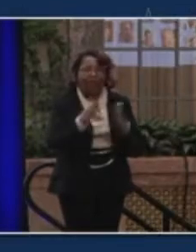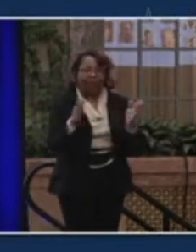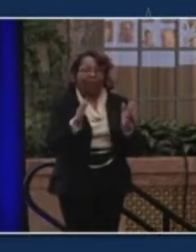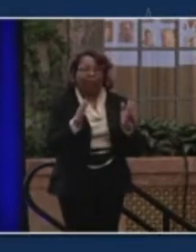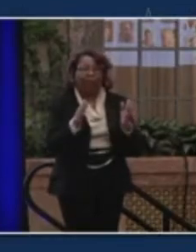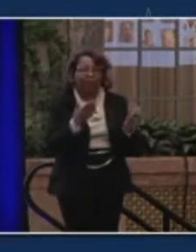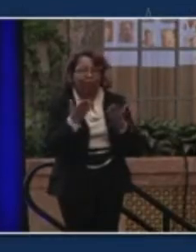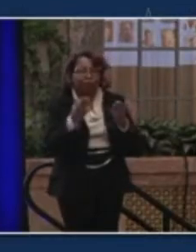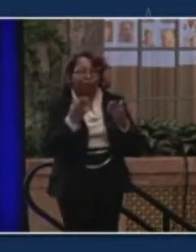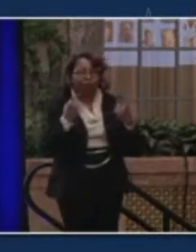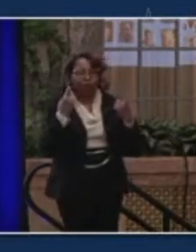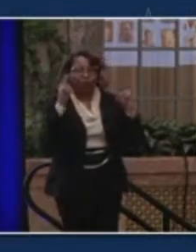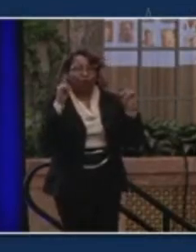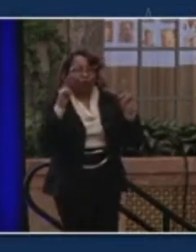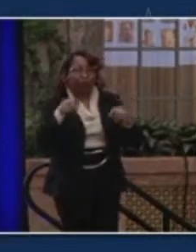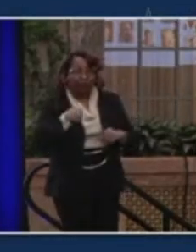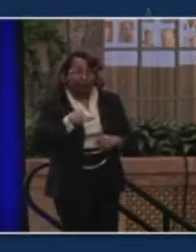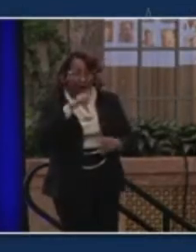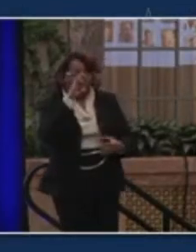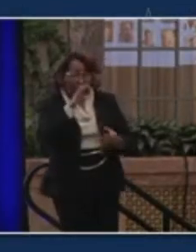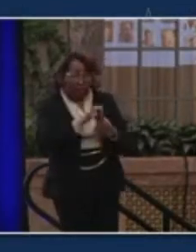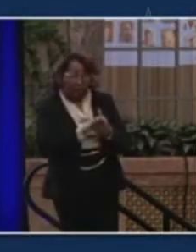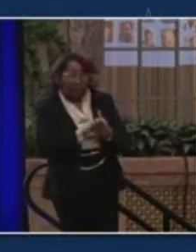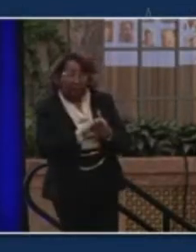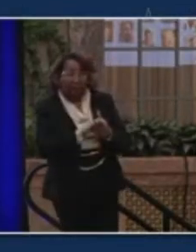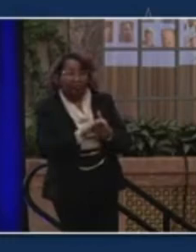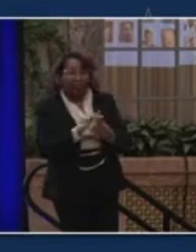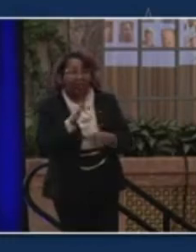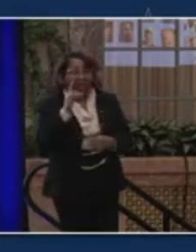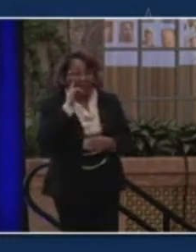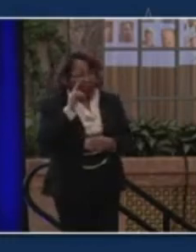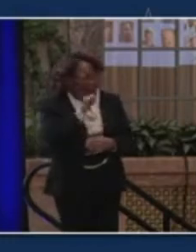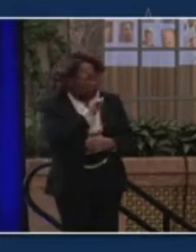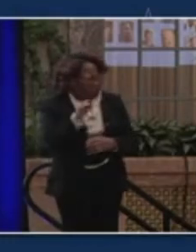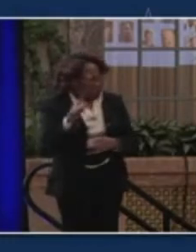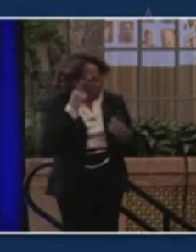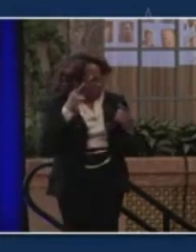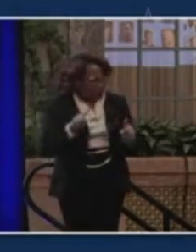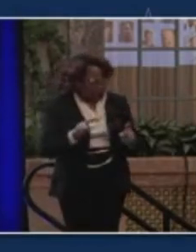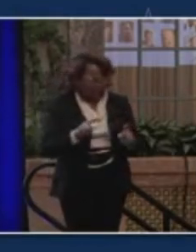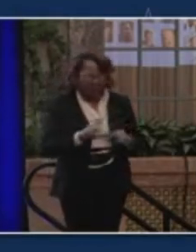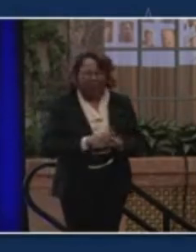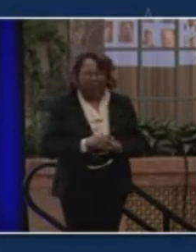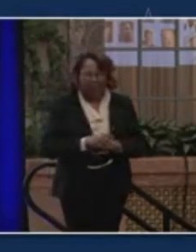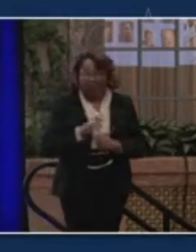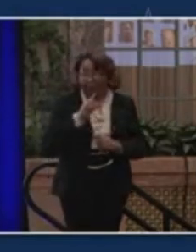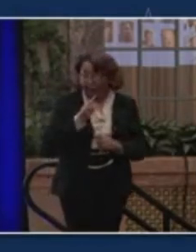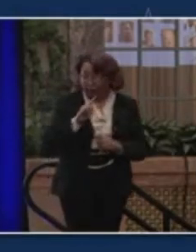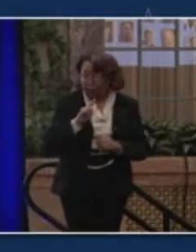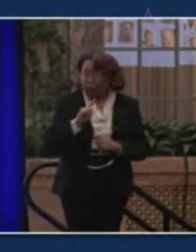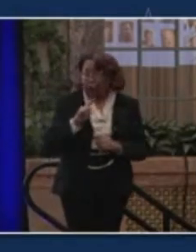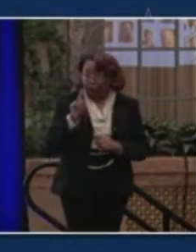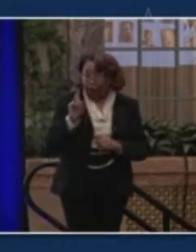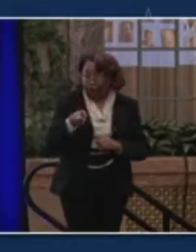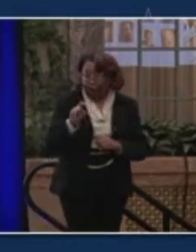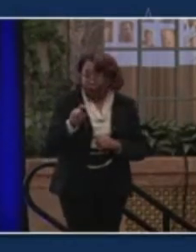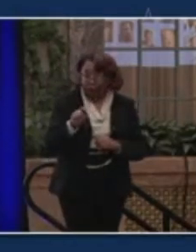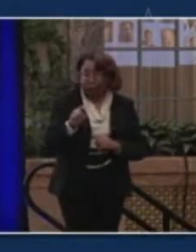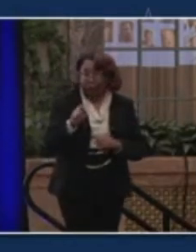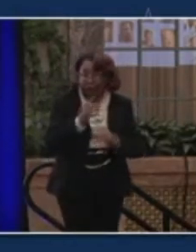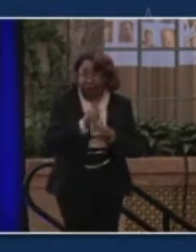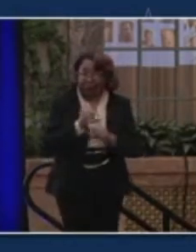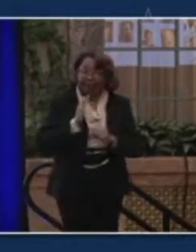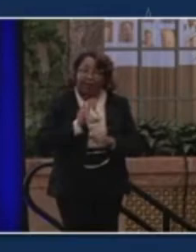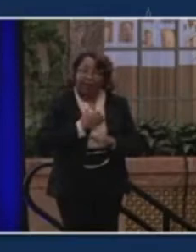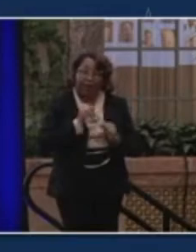achievement. I believe, and I think we all agree, I'm sure he deserves our constant,